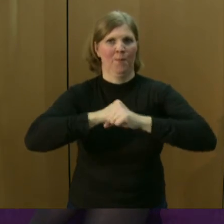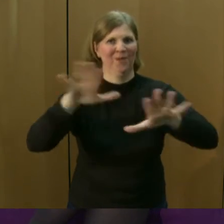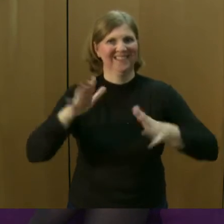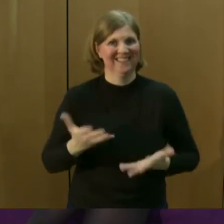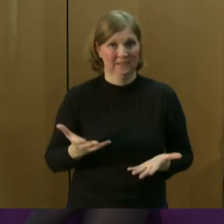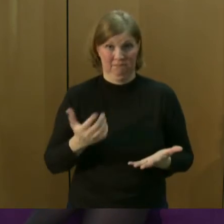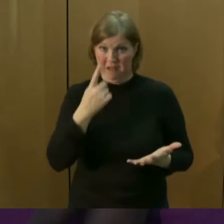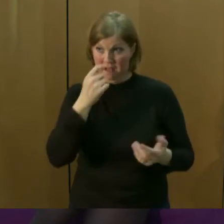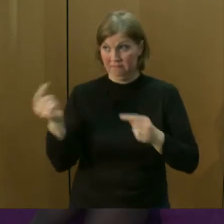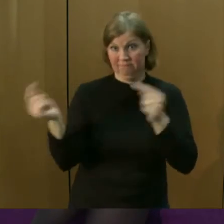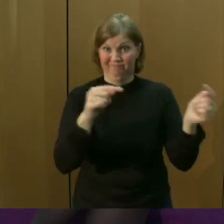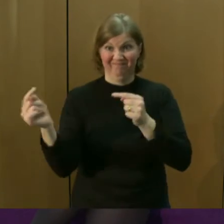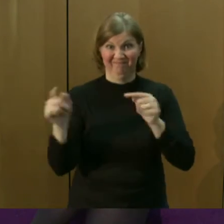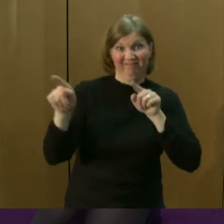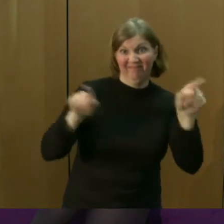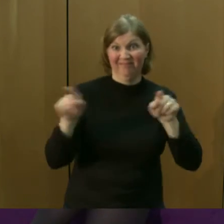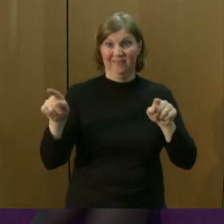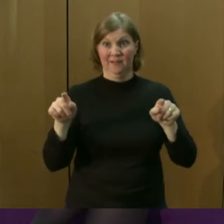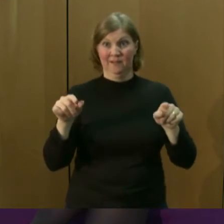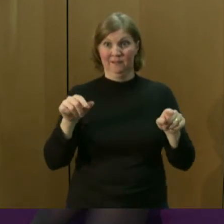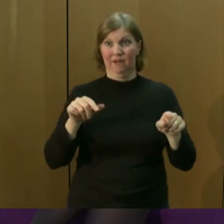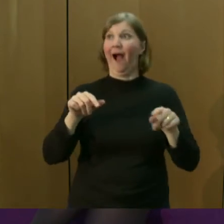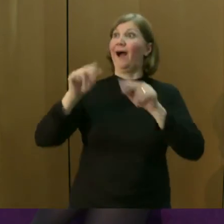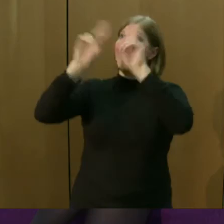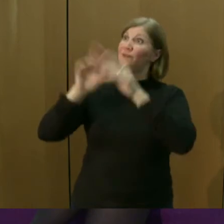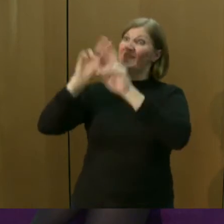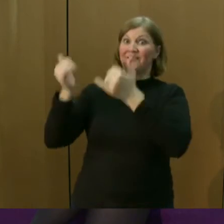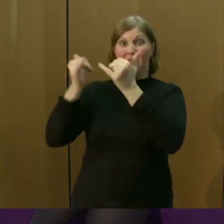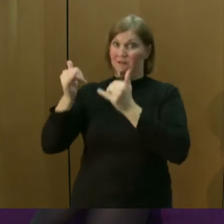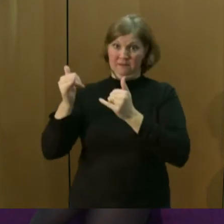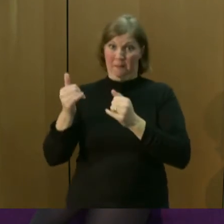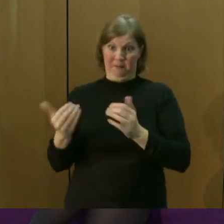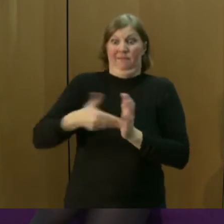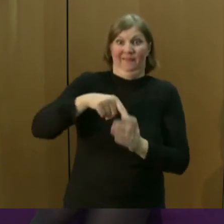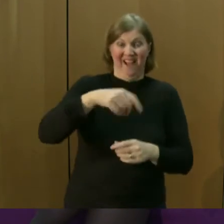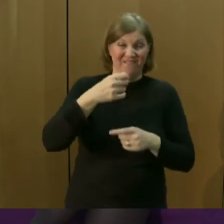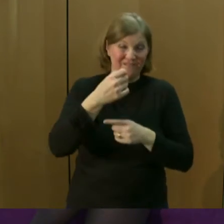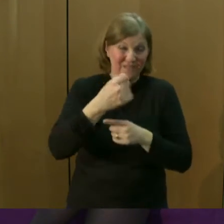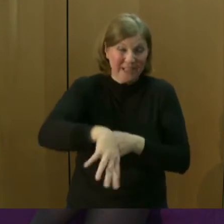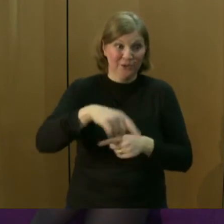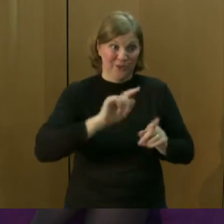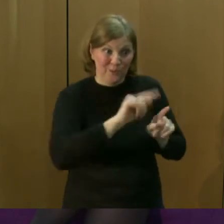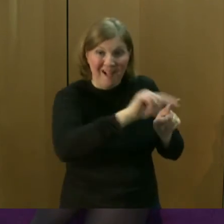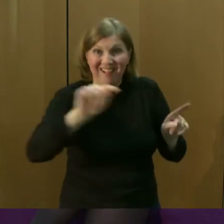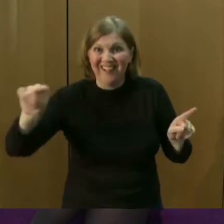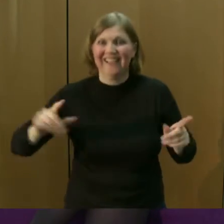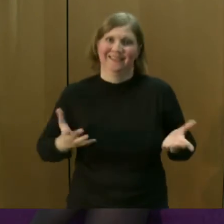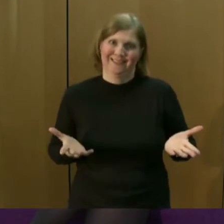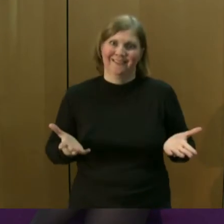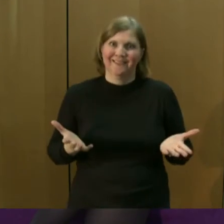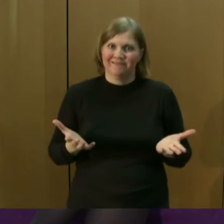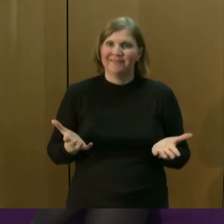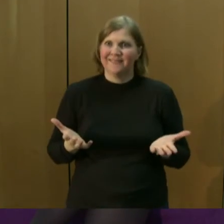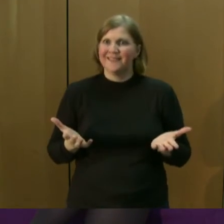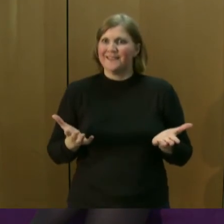festival. The international festival dates will be exactly the same this year. We've always overlapped with them, so it's not a brand new thing. It's just